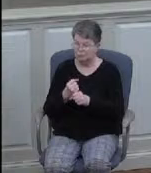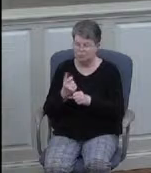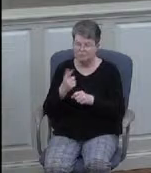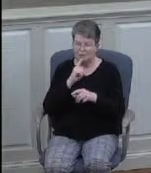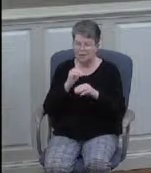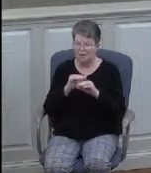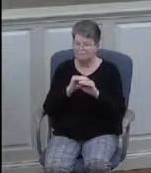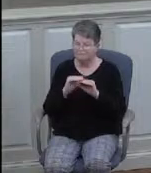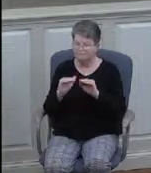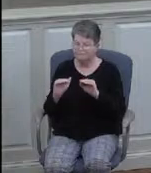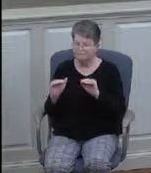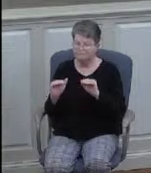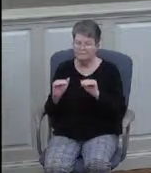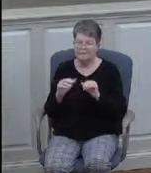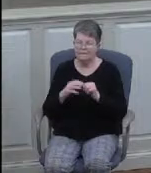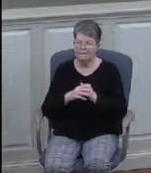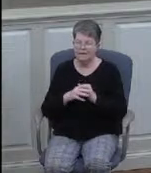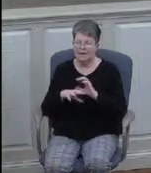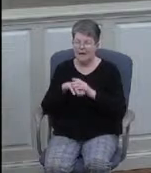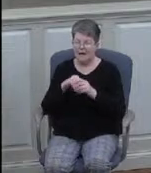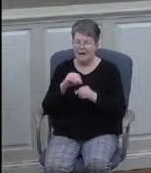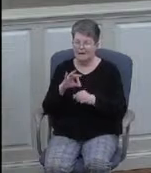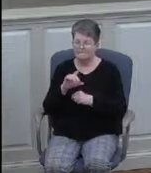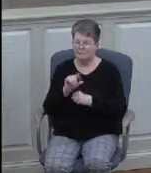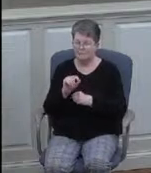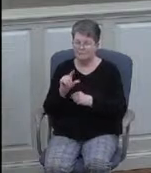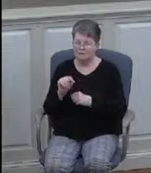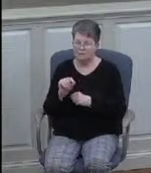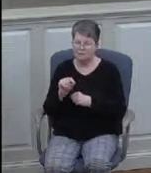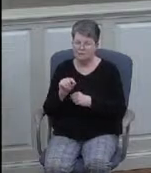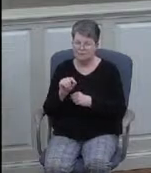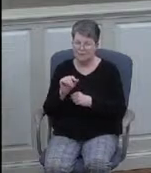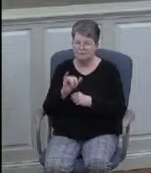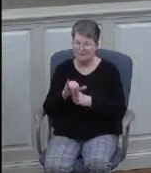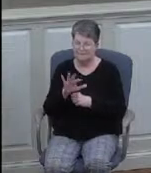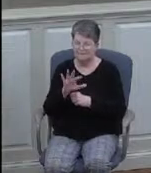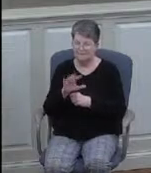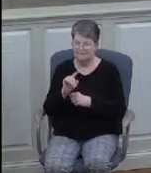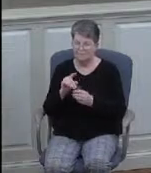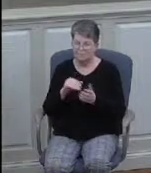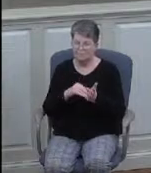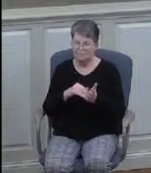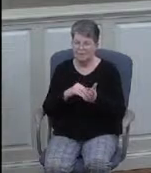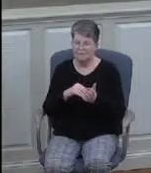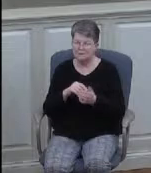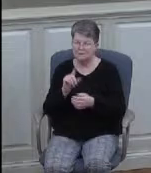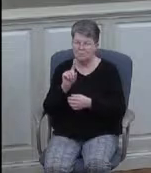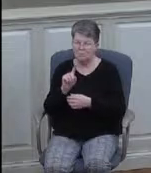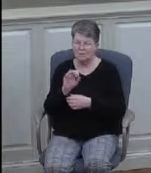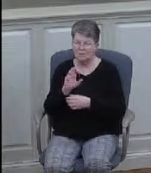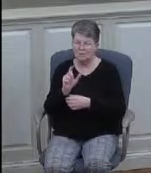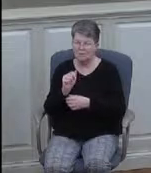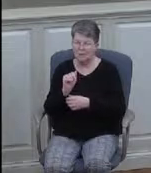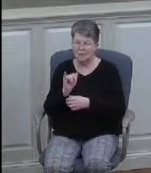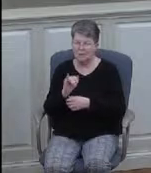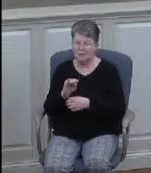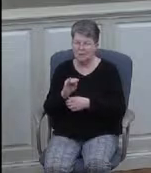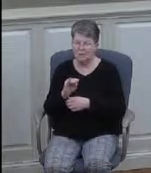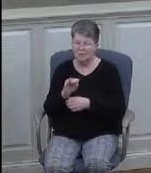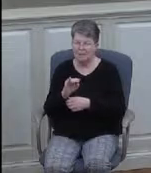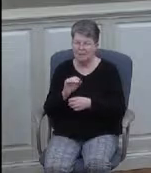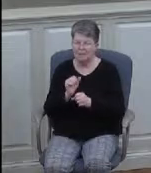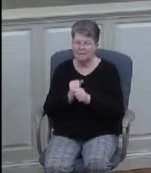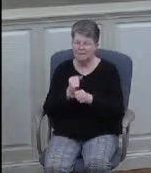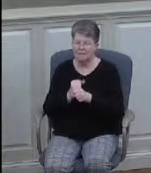flatlined. And out of 2020, out of that 51,000, one claim made up 60%